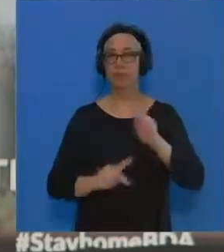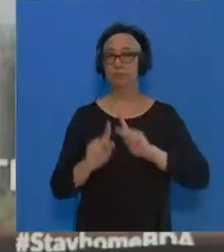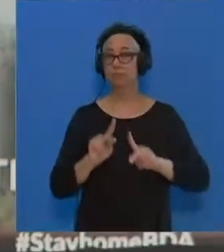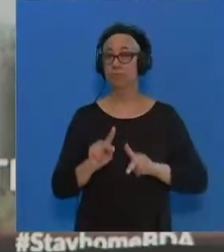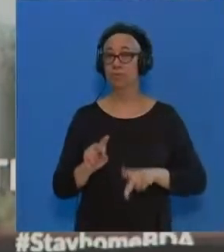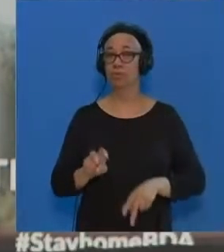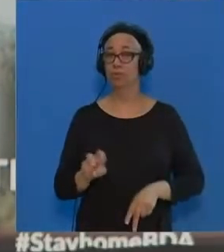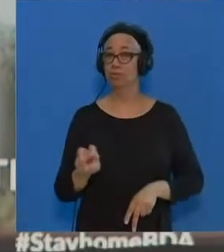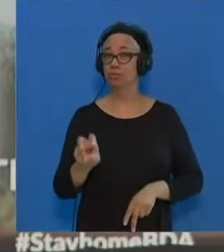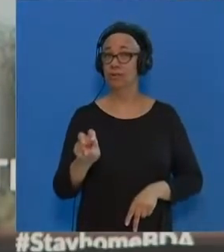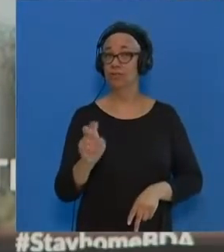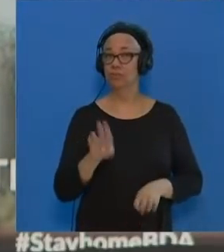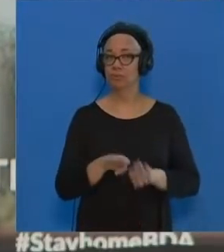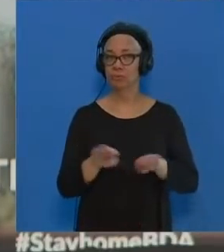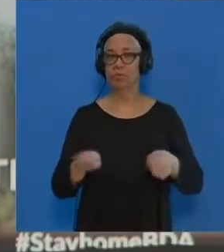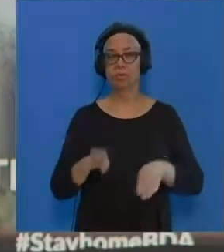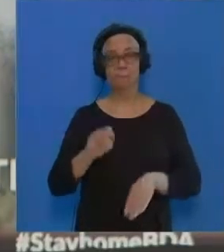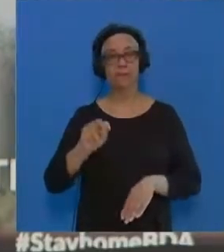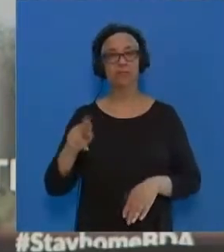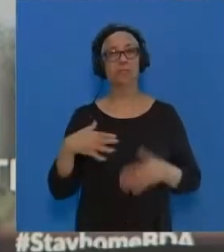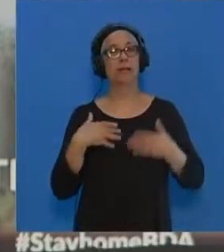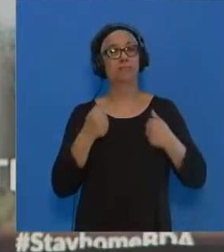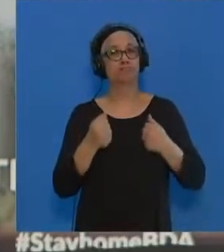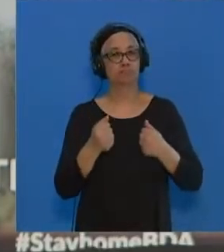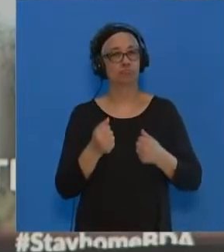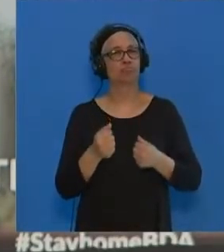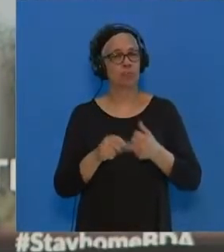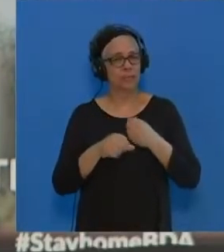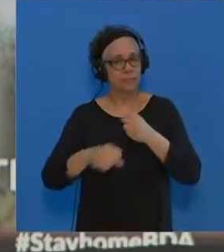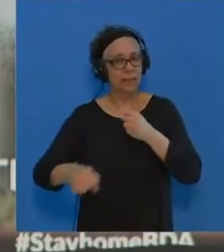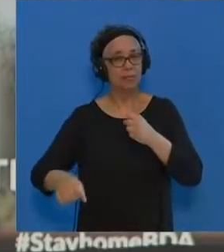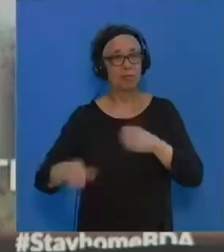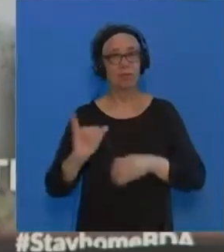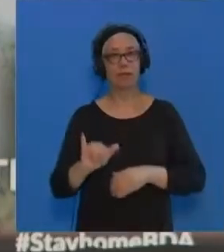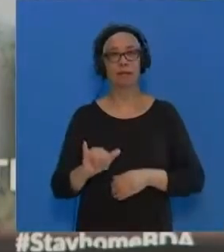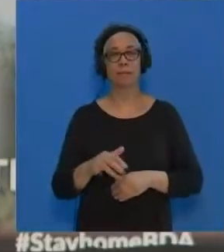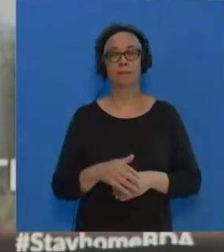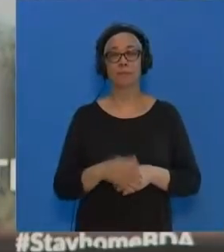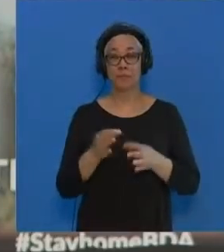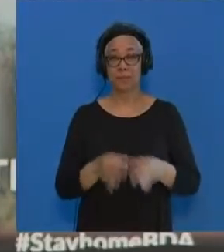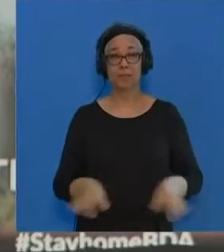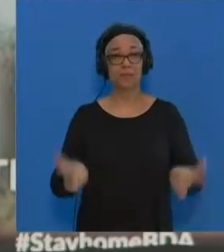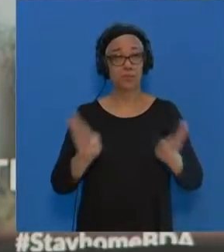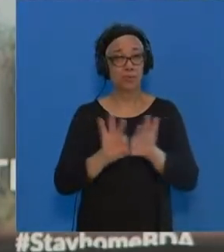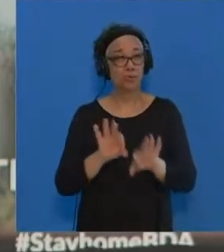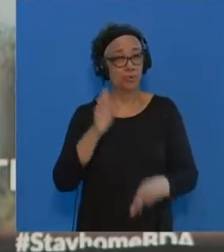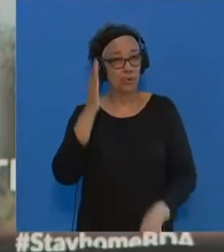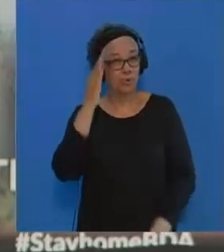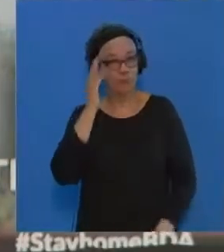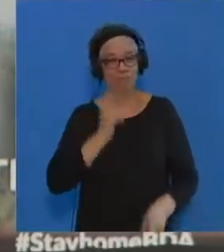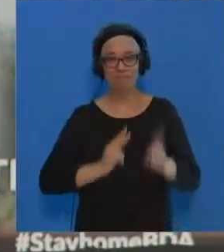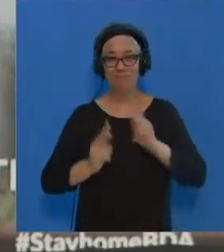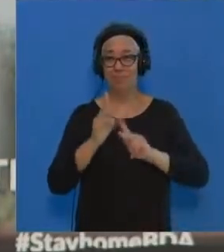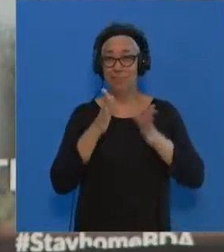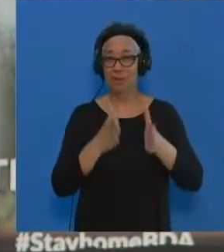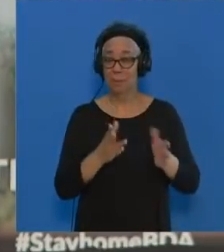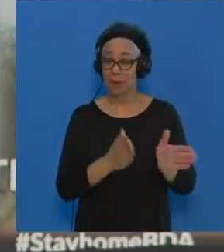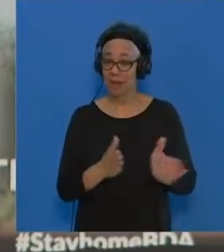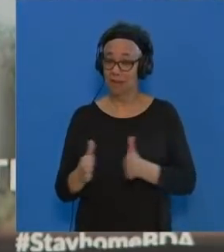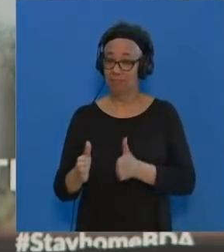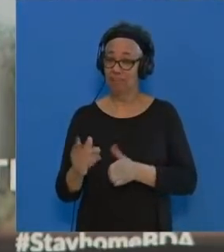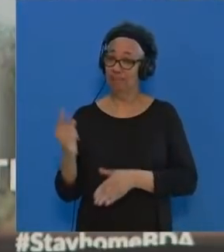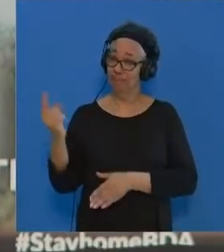expand on that when she speaks. But it's important to note that a traveler intending to come to Bermuda must complete a